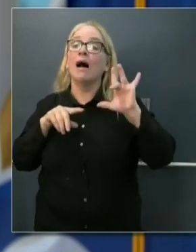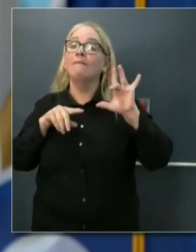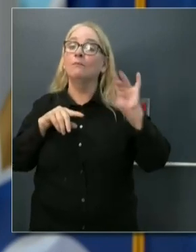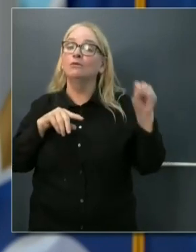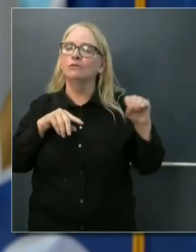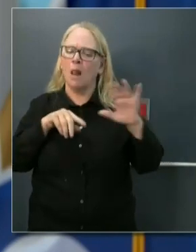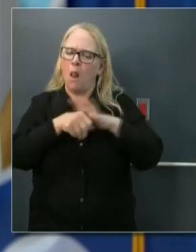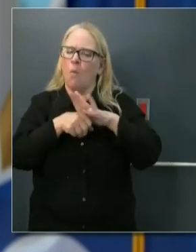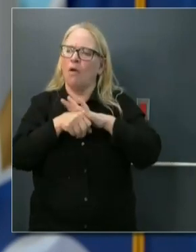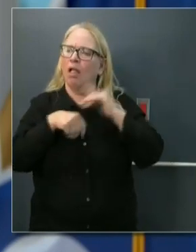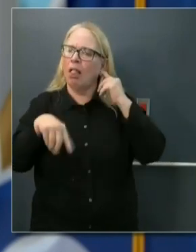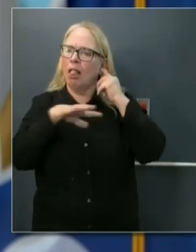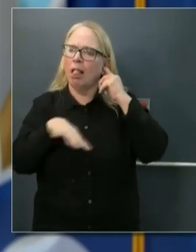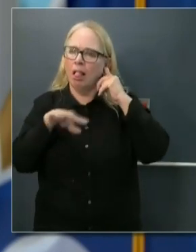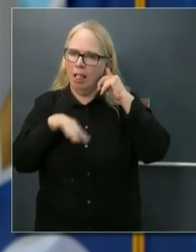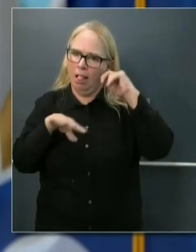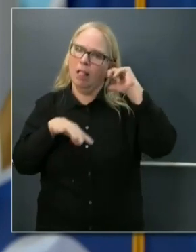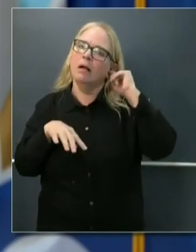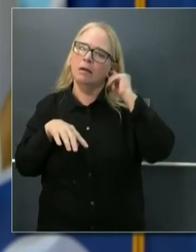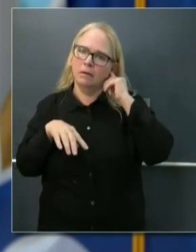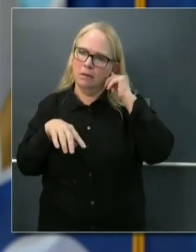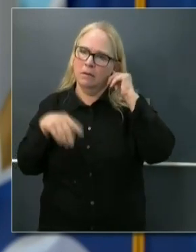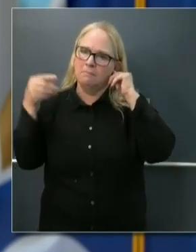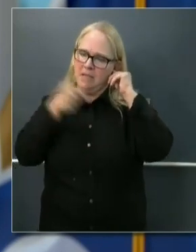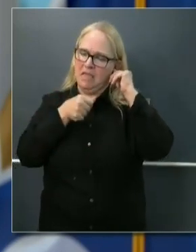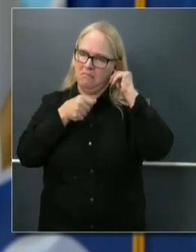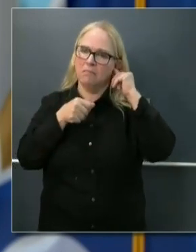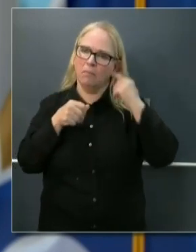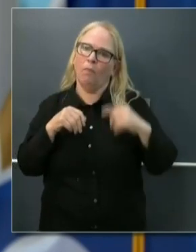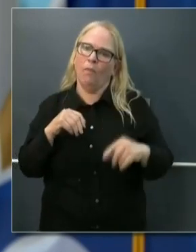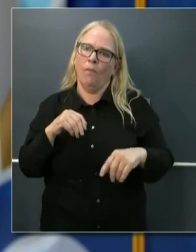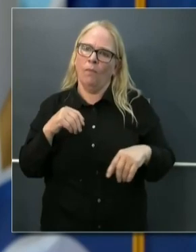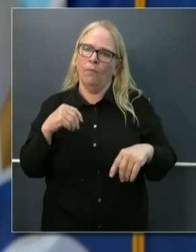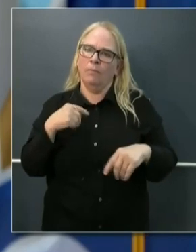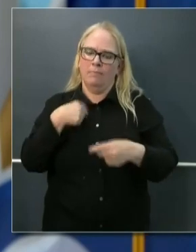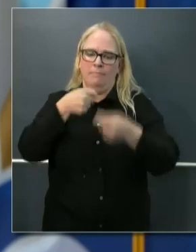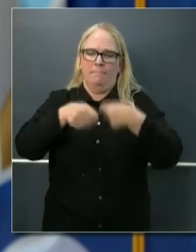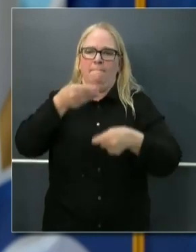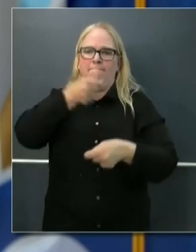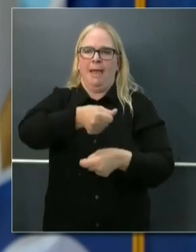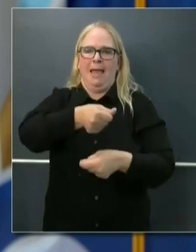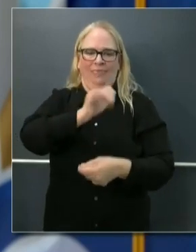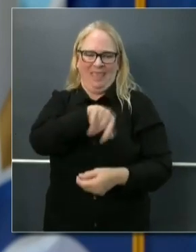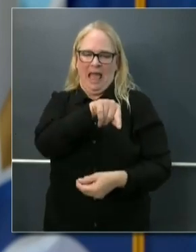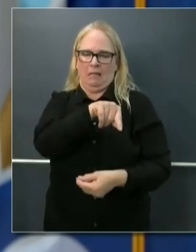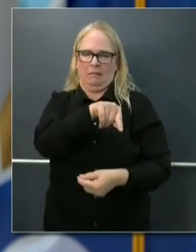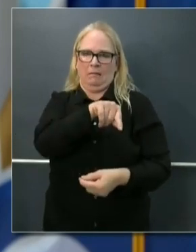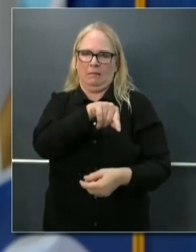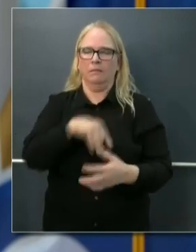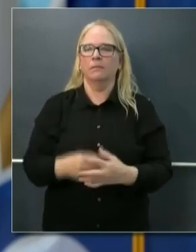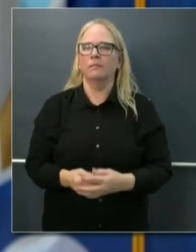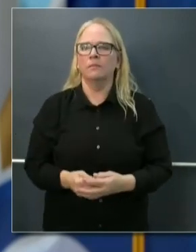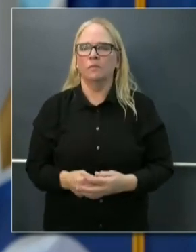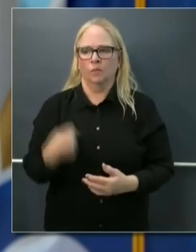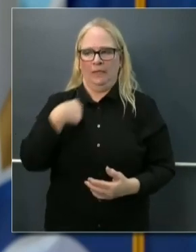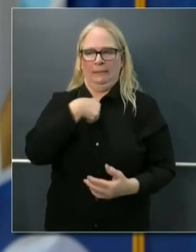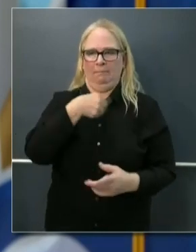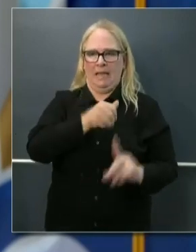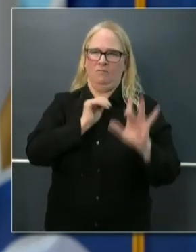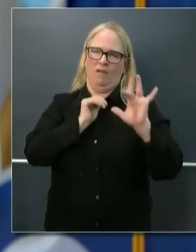of the 25%. I know these numbers can sound confusing, but it's a relatively modest share at the local level. And as I said